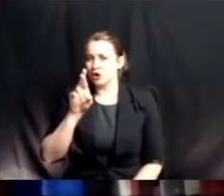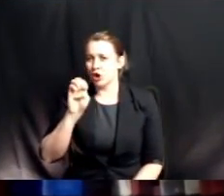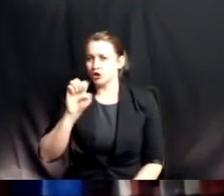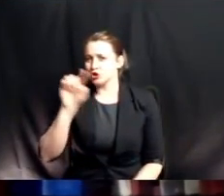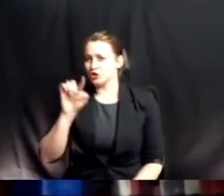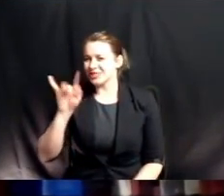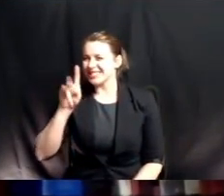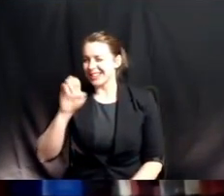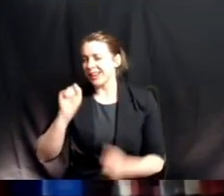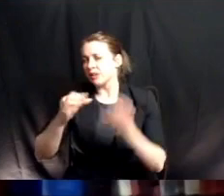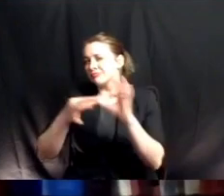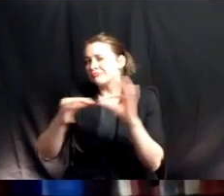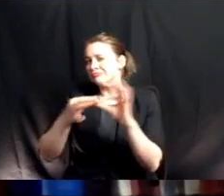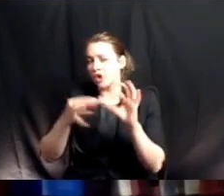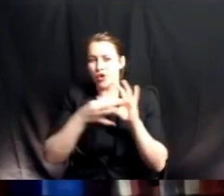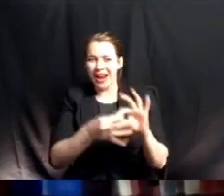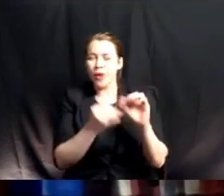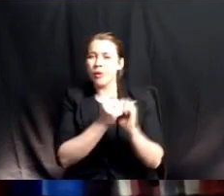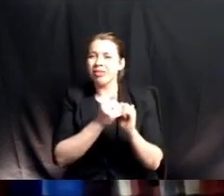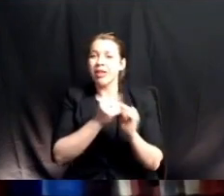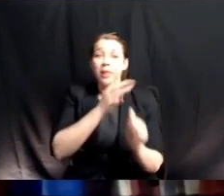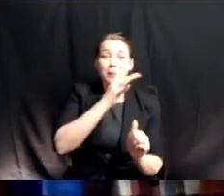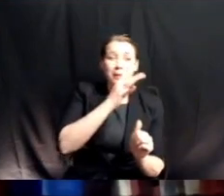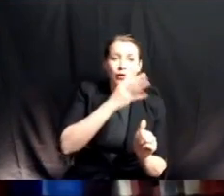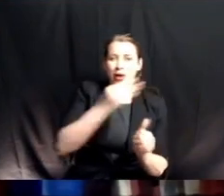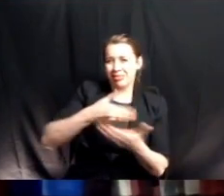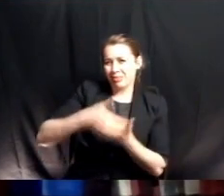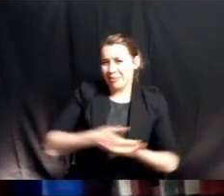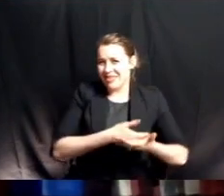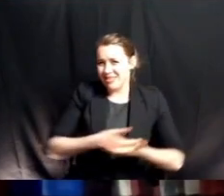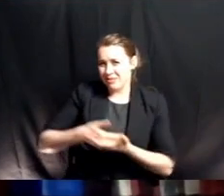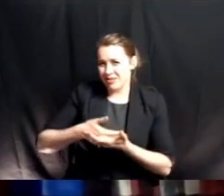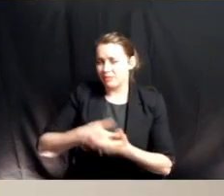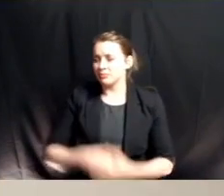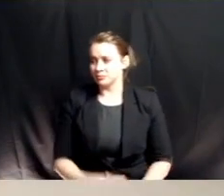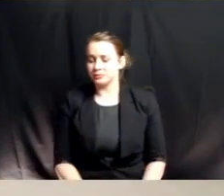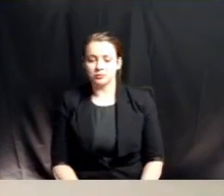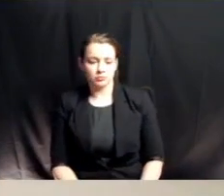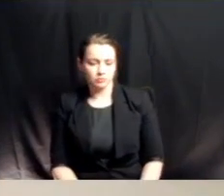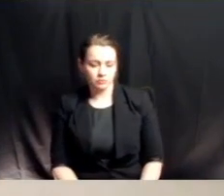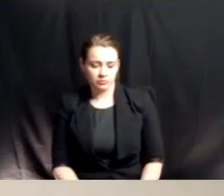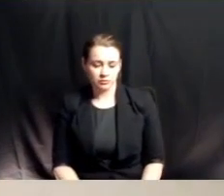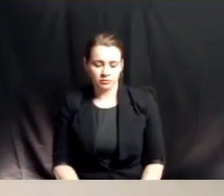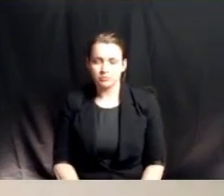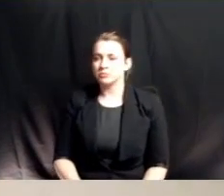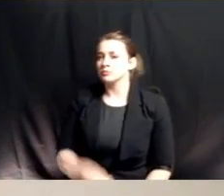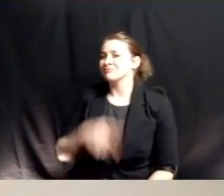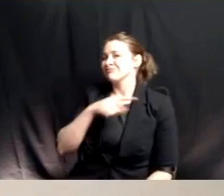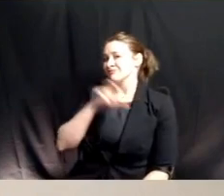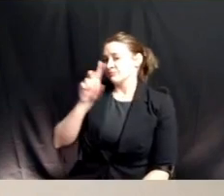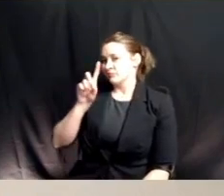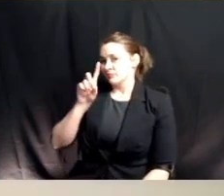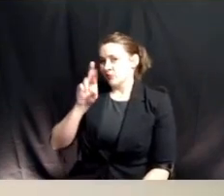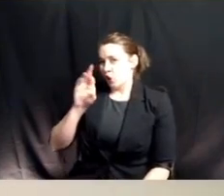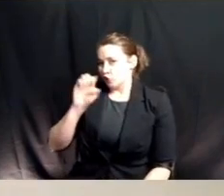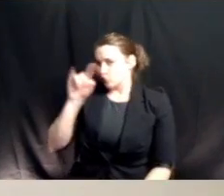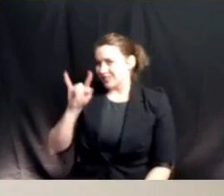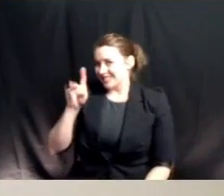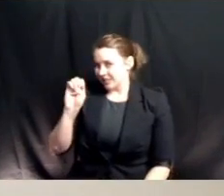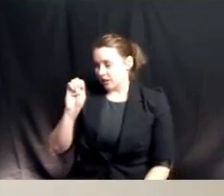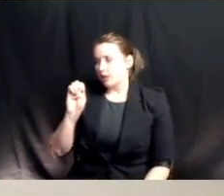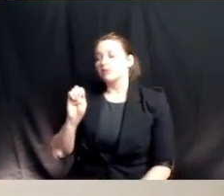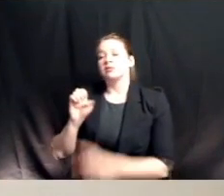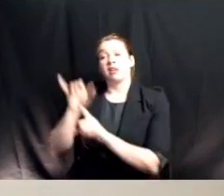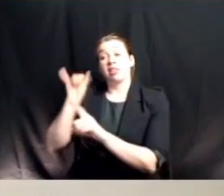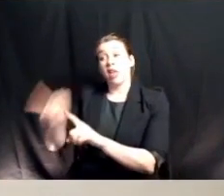the mother and the child to Dr. That is obviously a significant tragedy. Any case